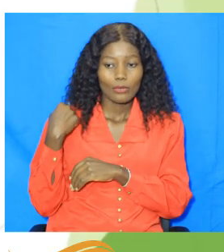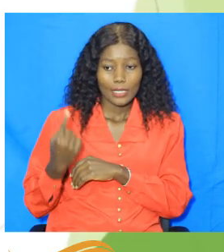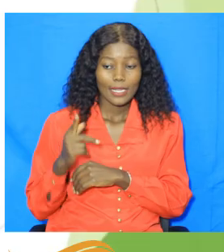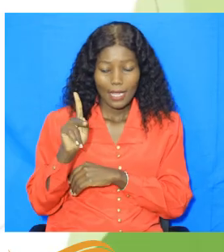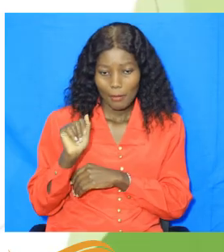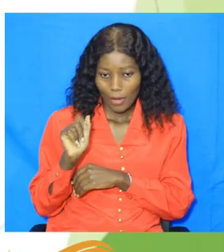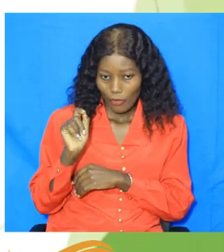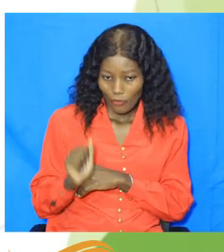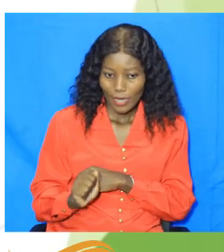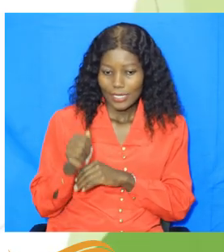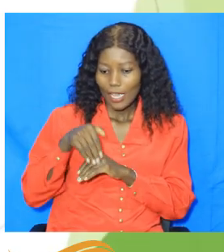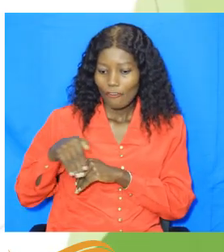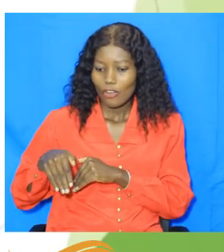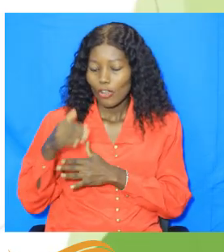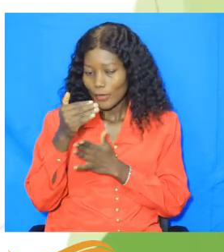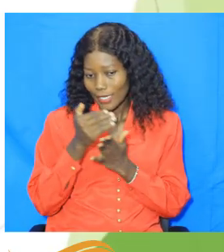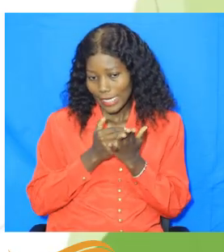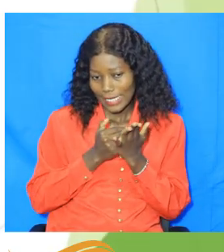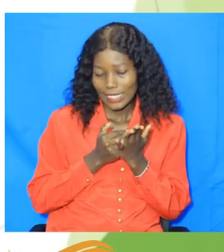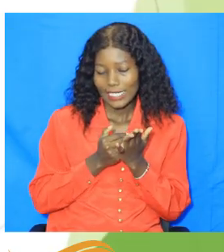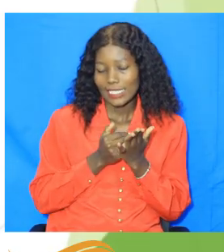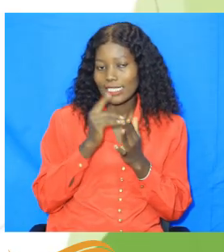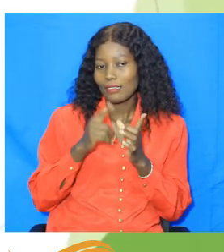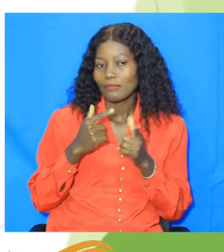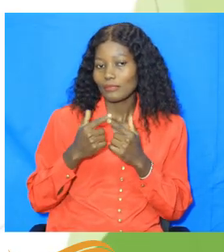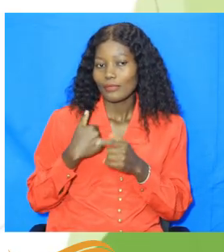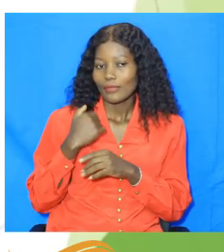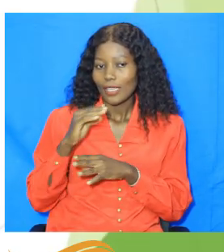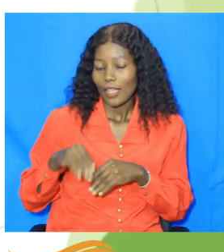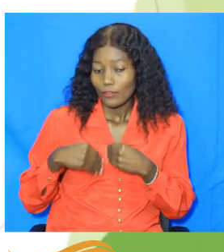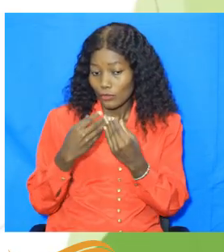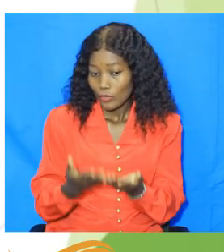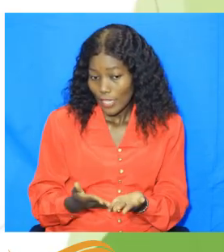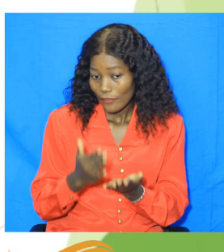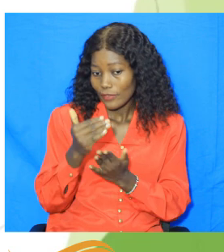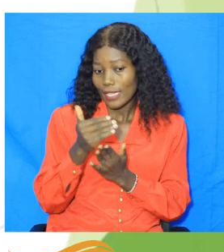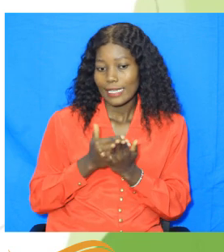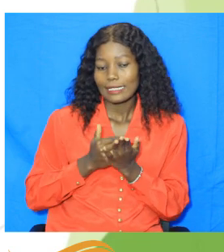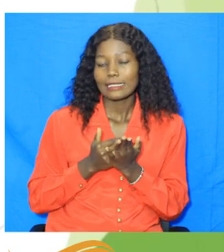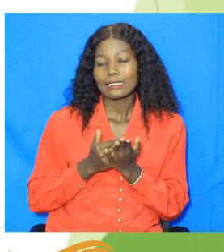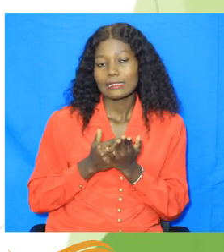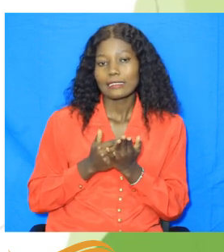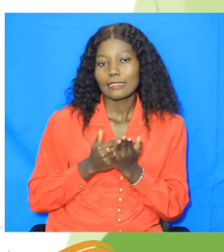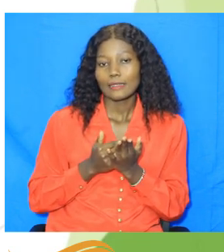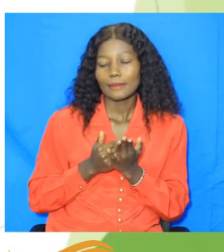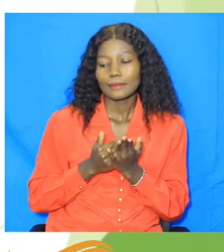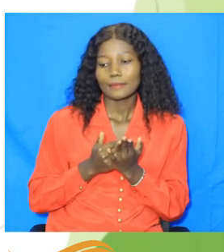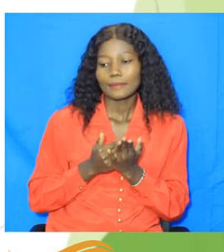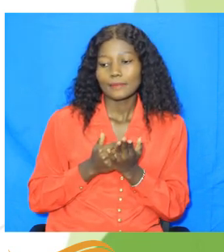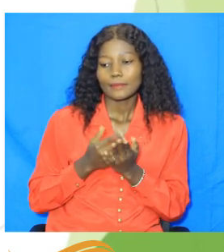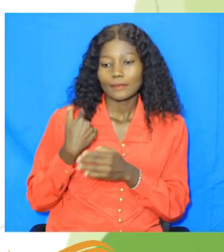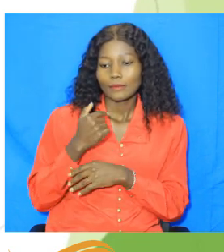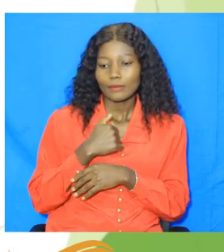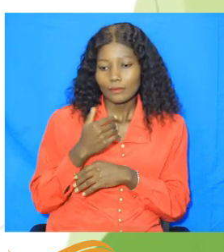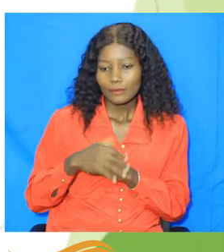the kata as per the list. Then they have to submit the list to the. We'll have a